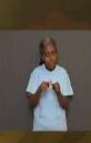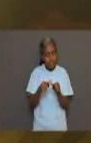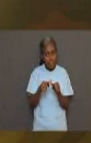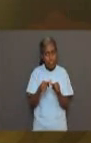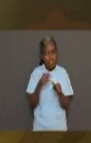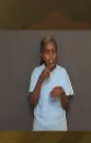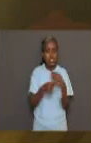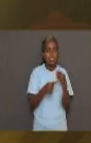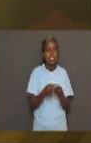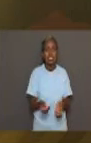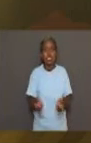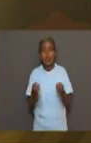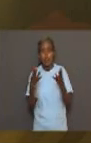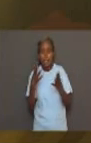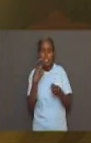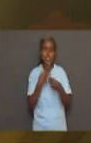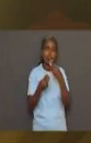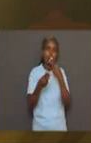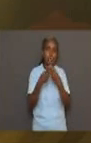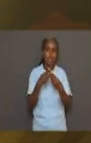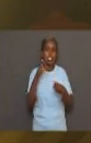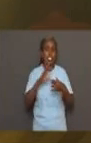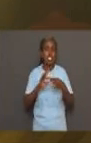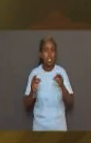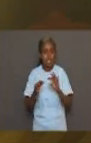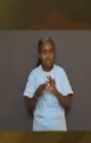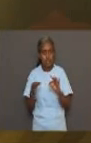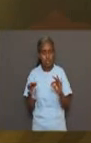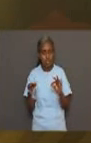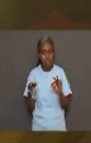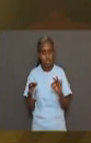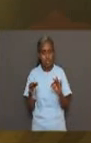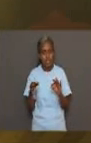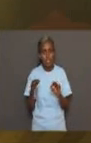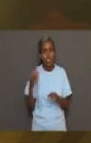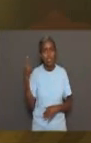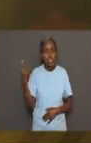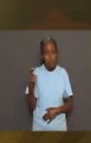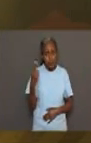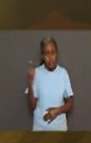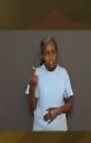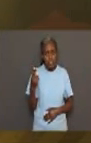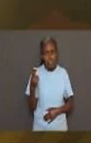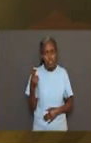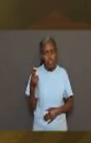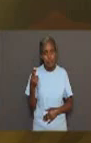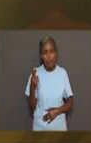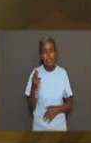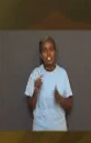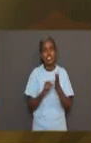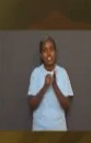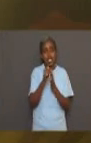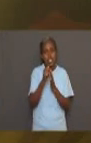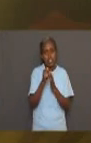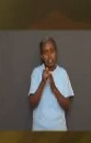Remember, since many mathematical statements are implications,